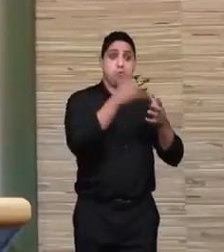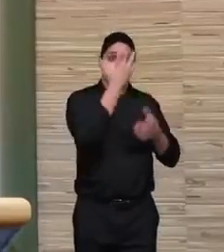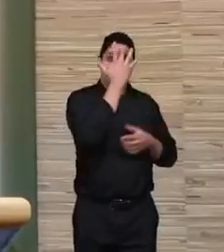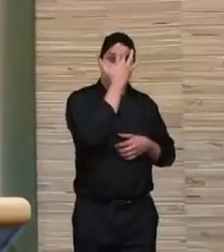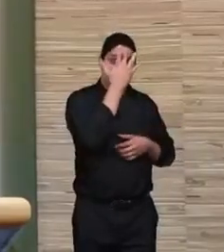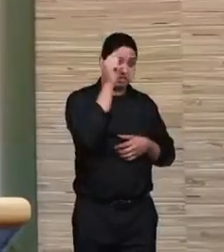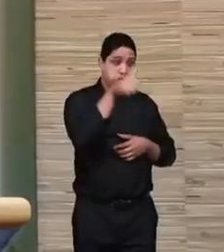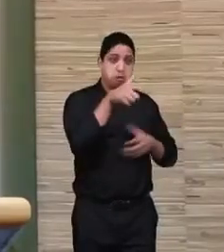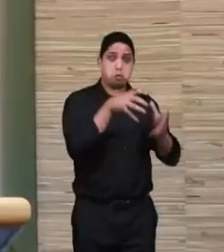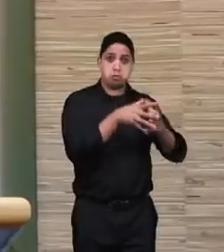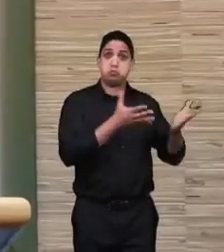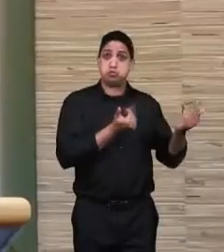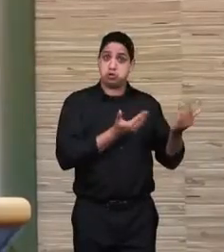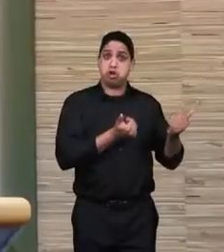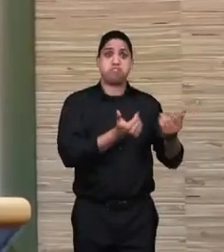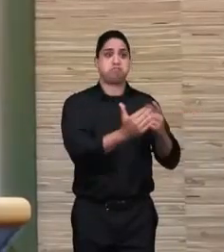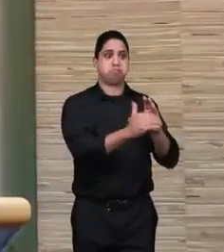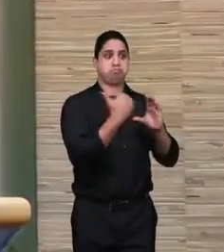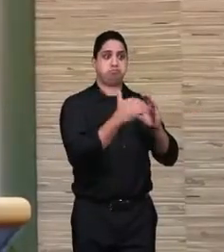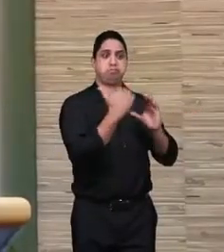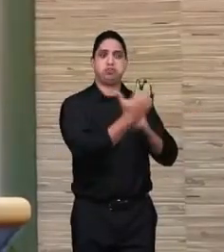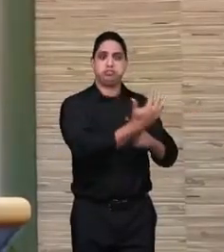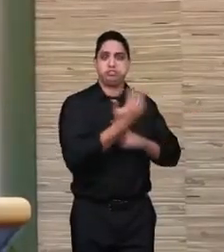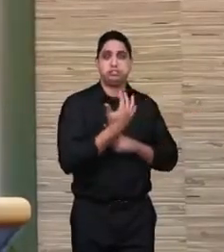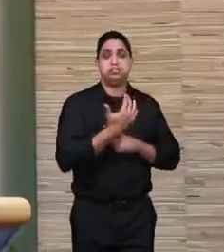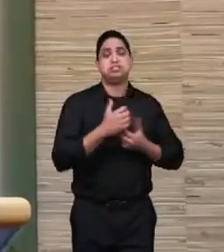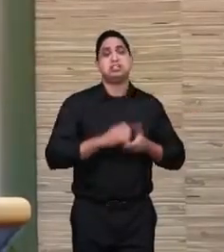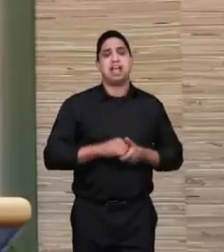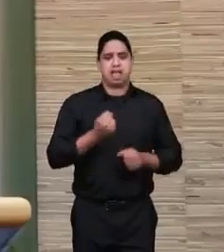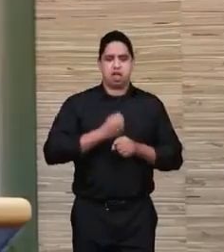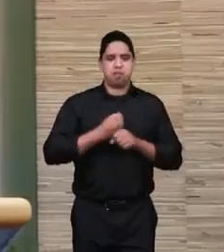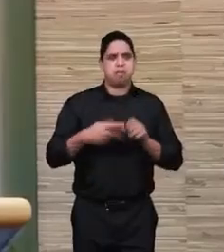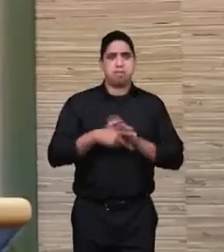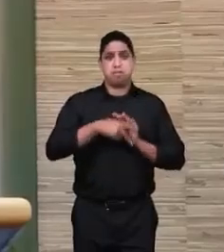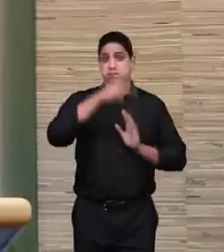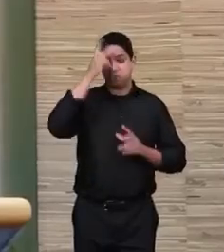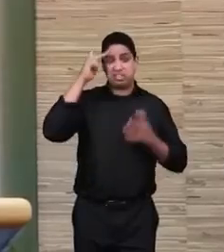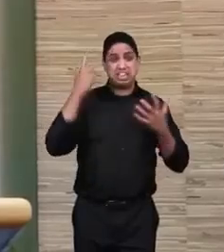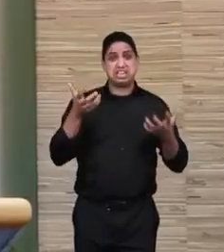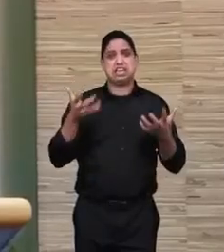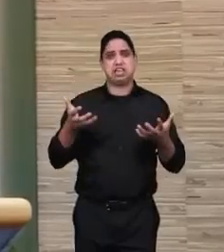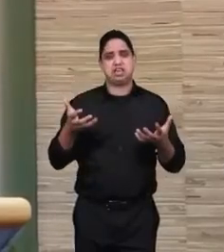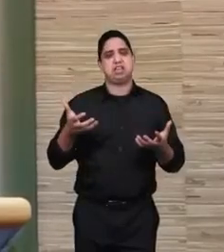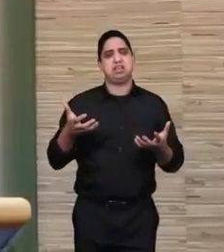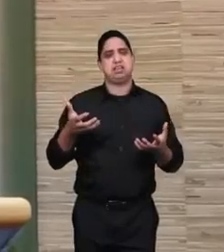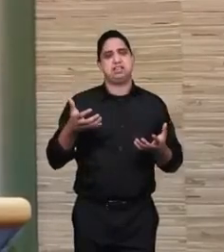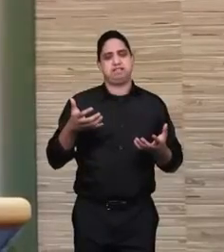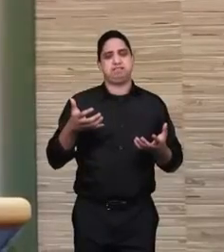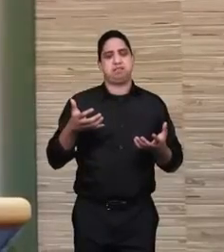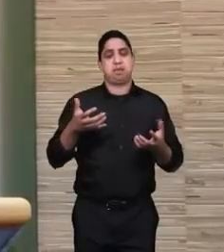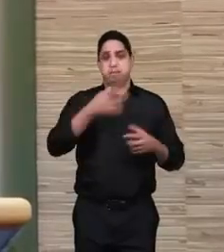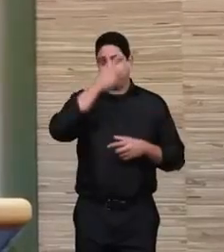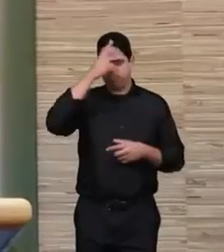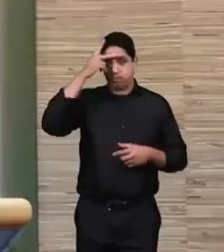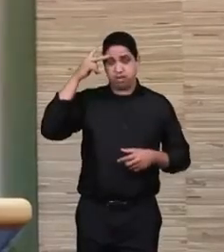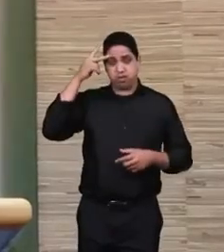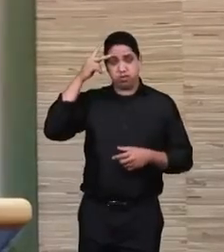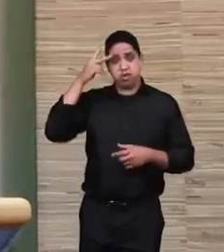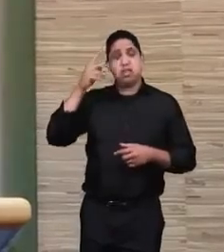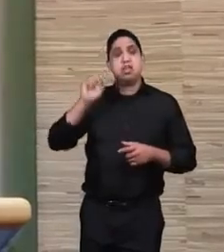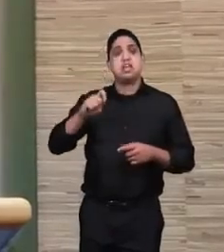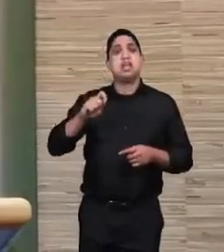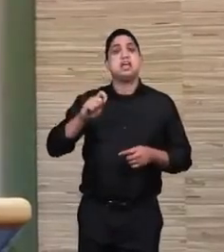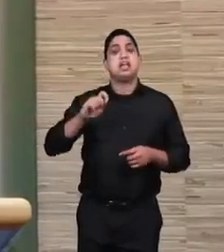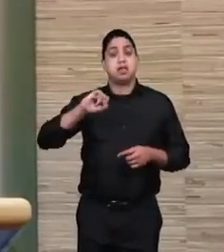youth from India sending contributions. The work is for those who want, those who are happy, who ate honey and